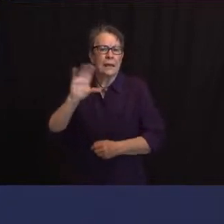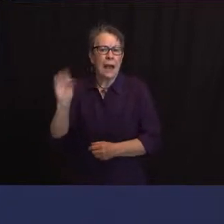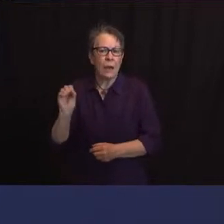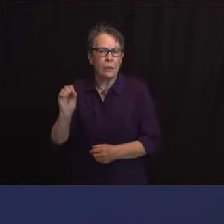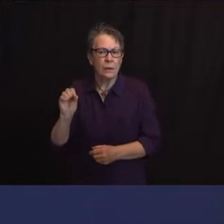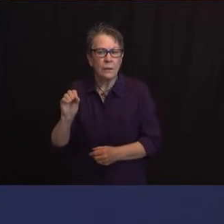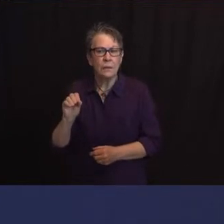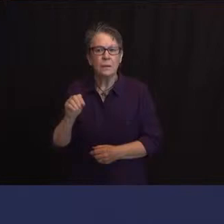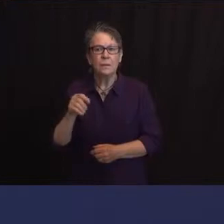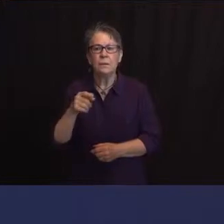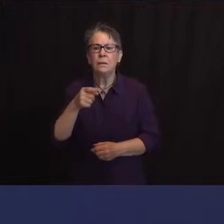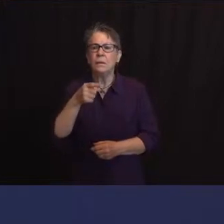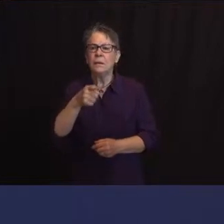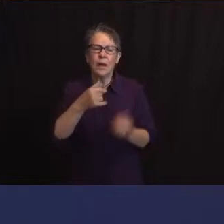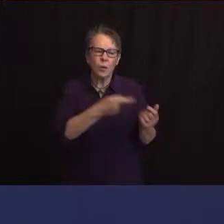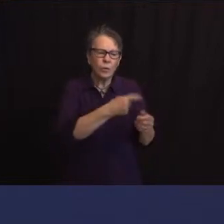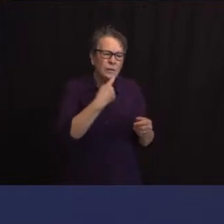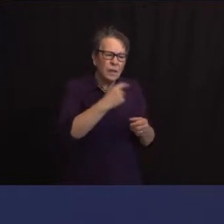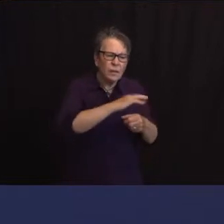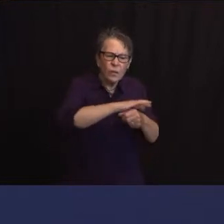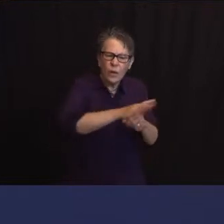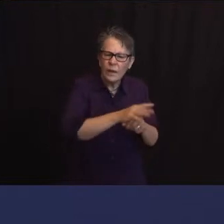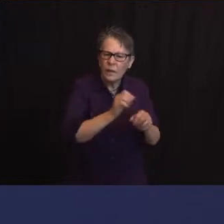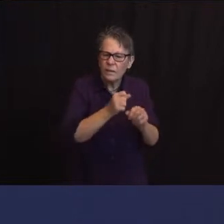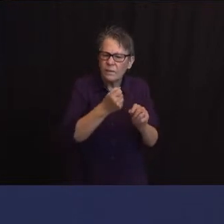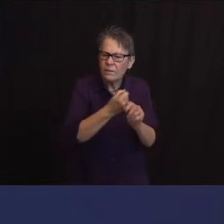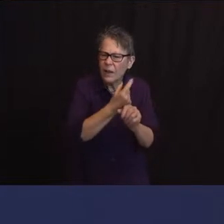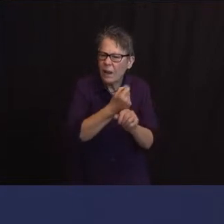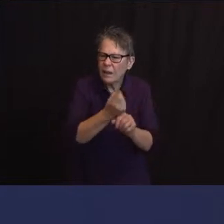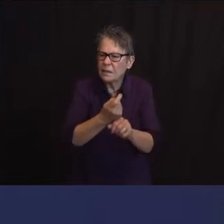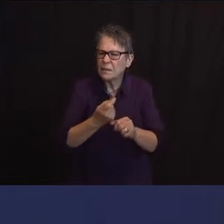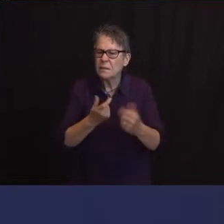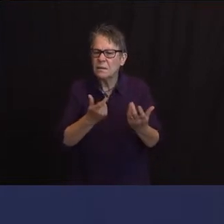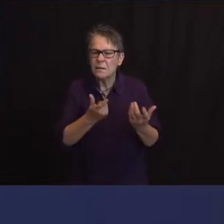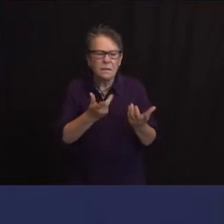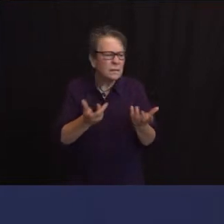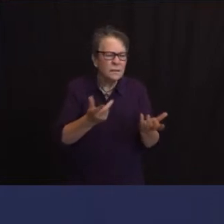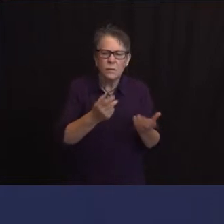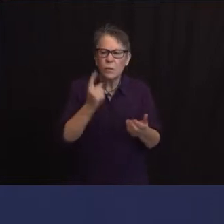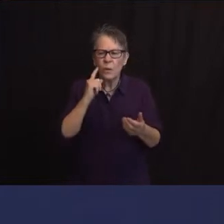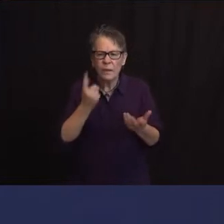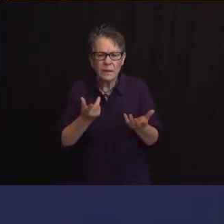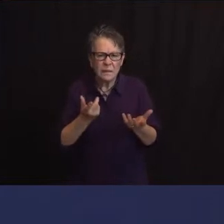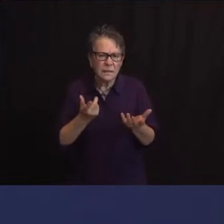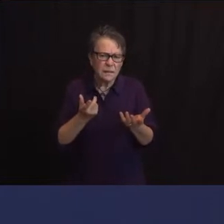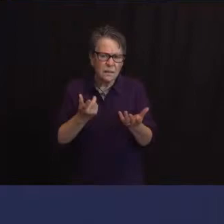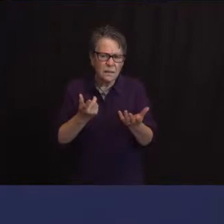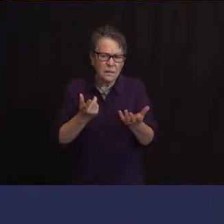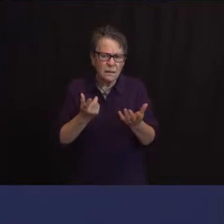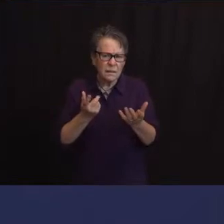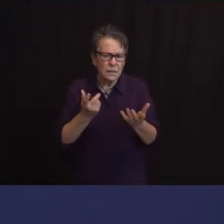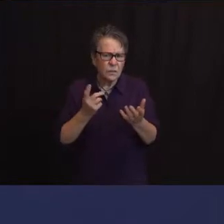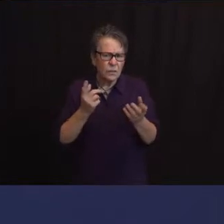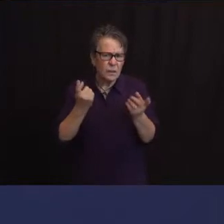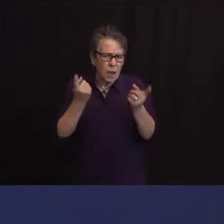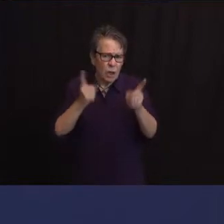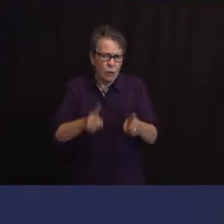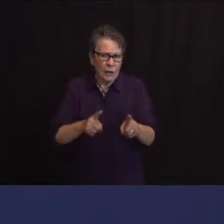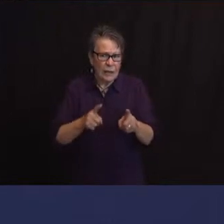doing, which forms are prevalent, and I assume you agree that the virus generally has gone to a younger